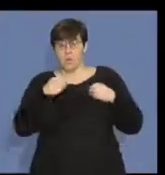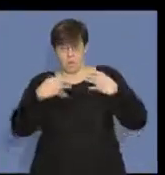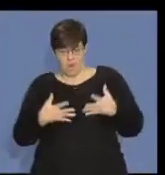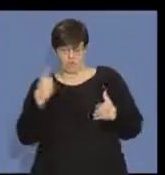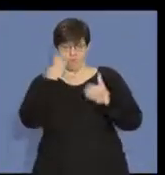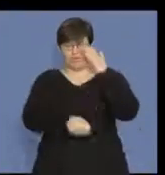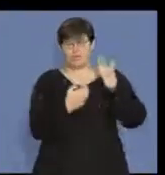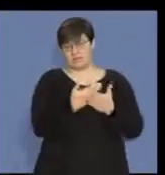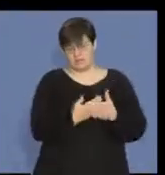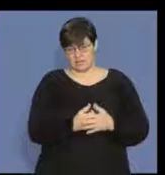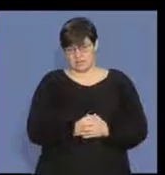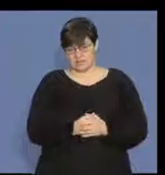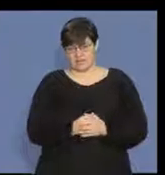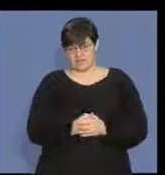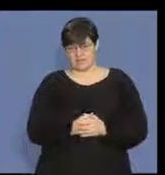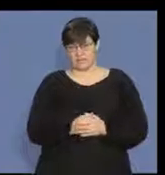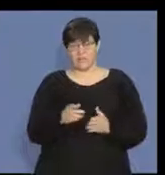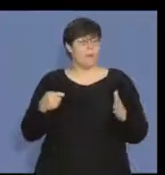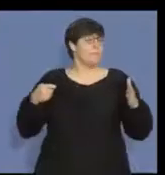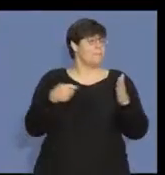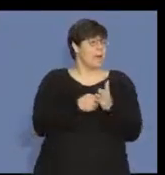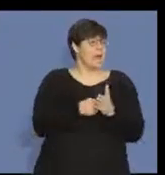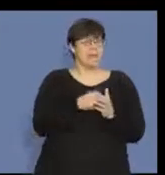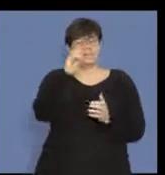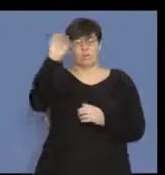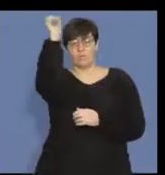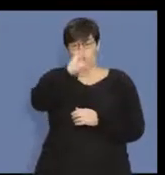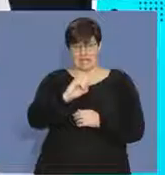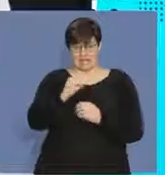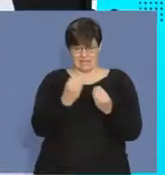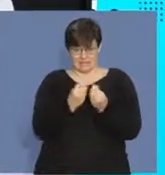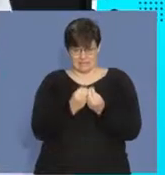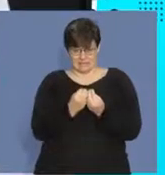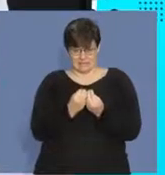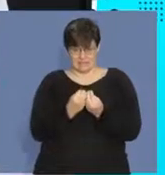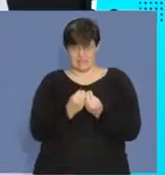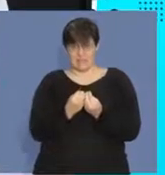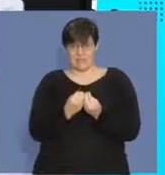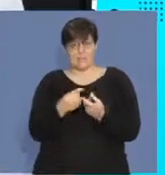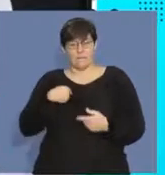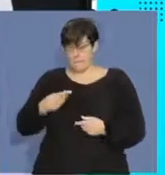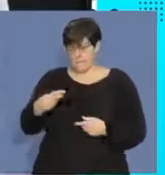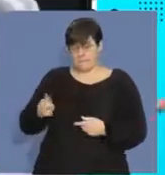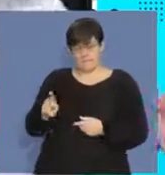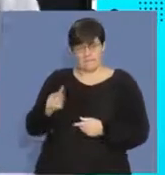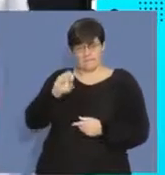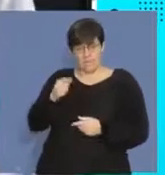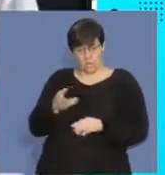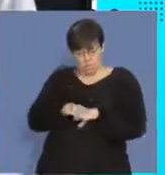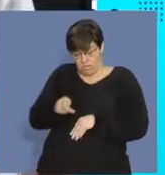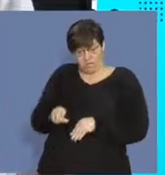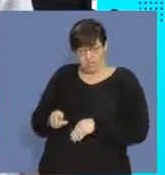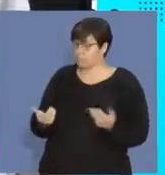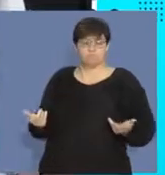charged. Understand this. When you are buying zero-rated items as a VAT vendor, you're not paying any VAT on